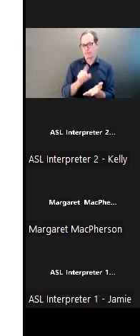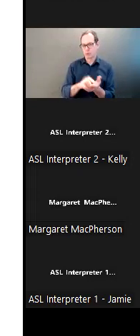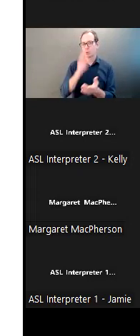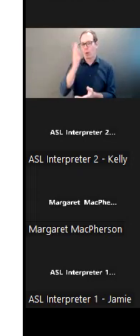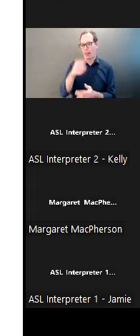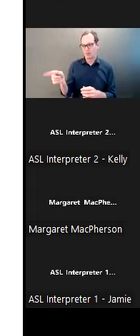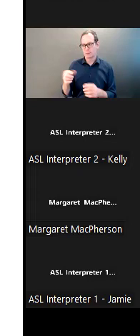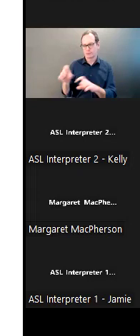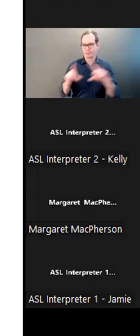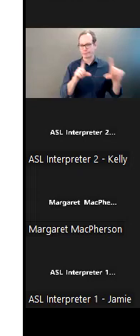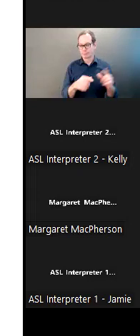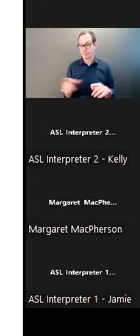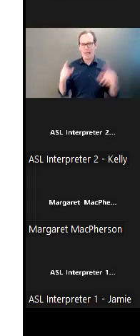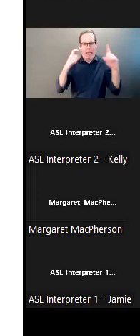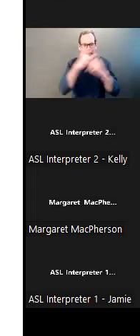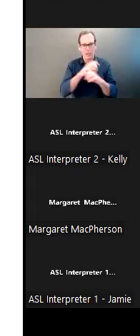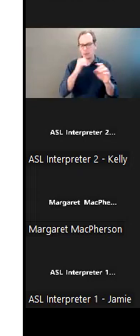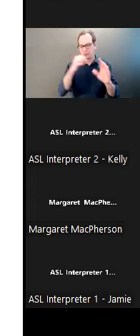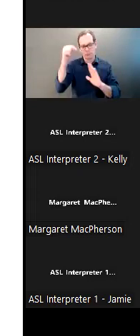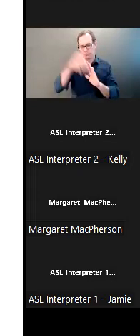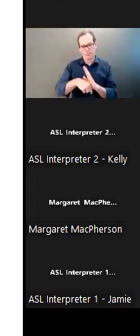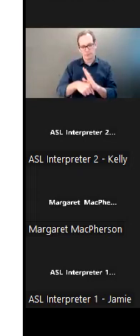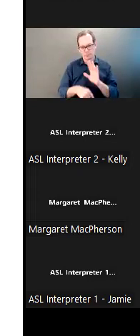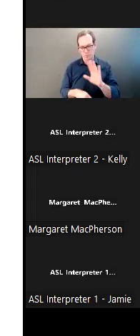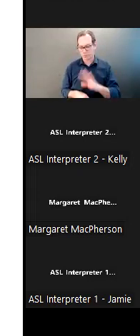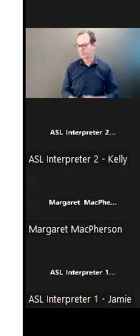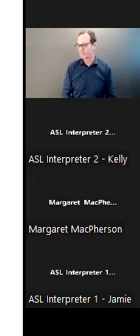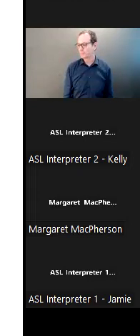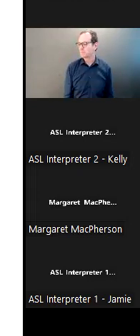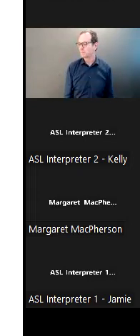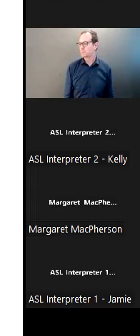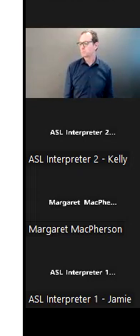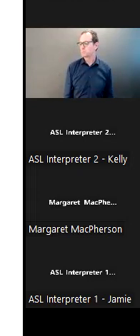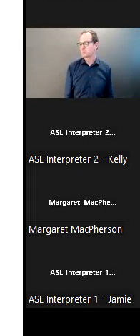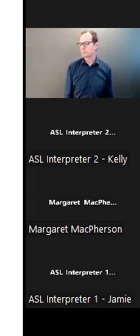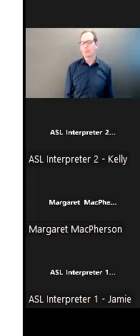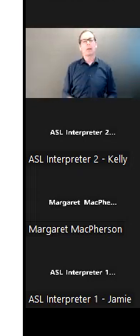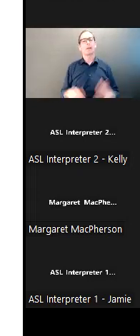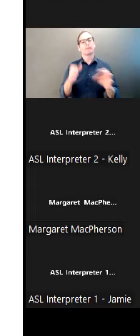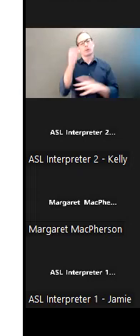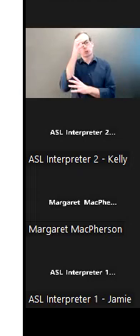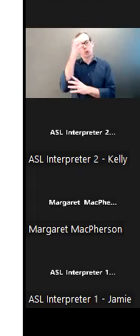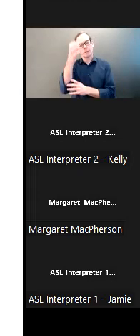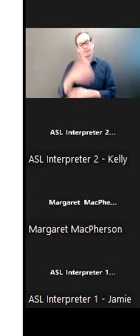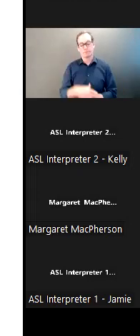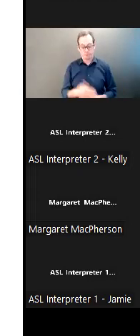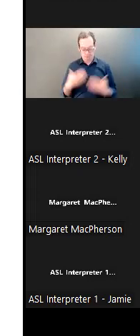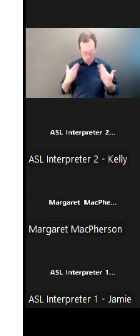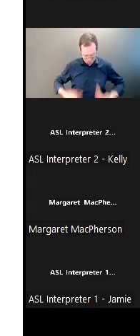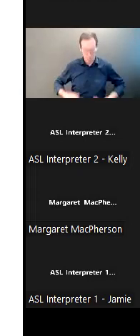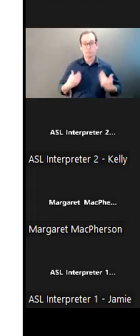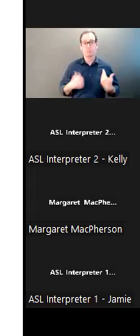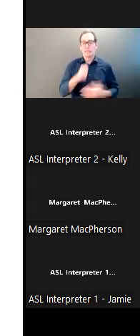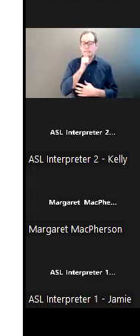know it's a complex diagram and I won't go into all the detail, but to understand that when we are suffering from physical